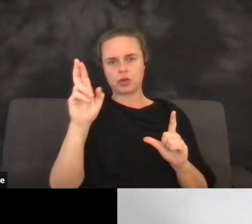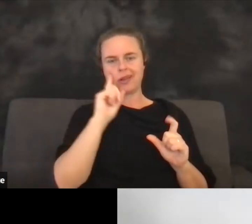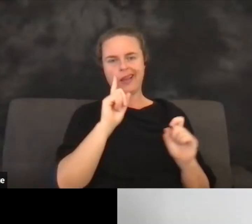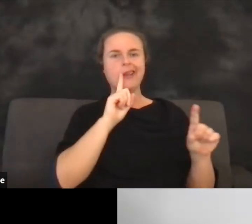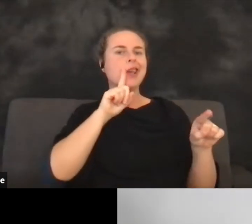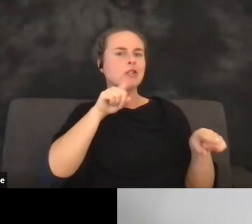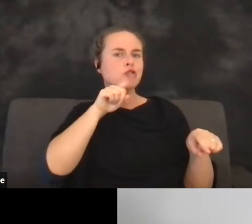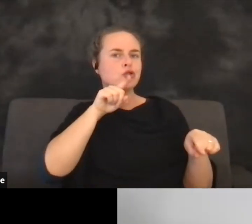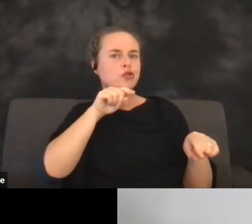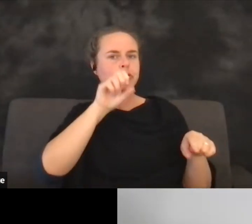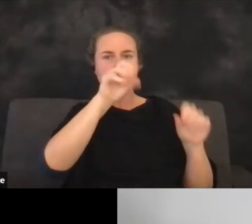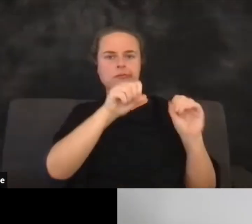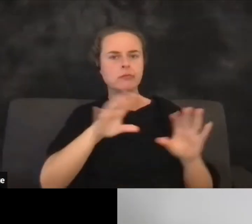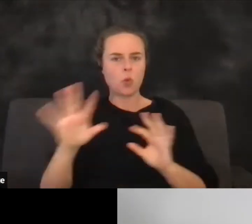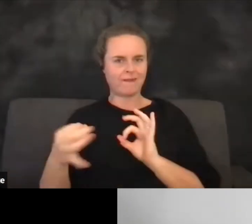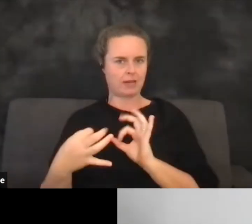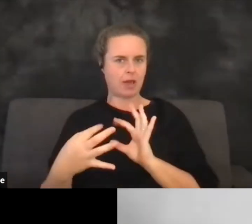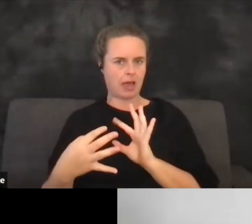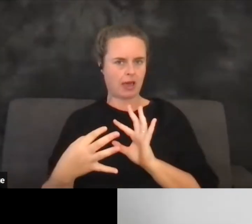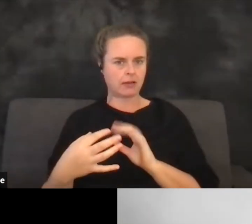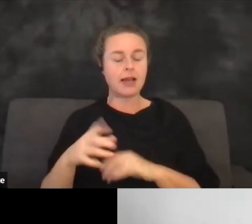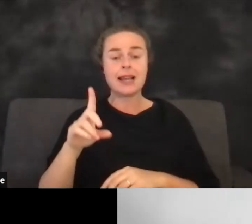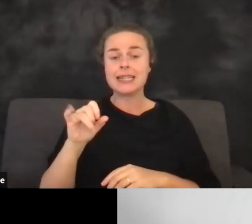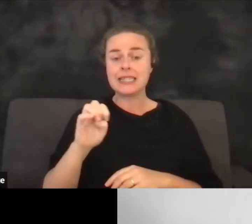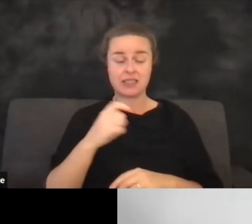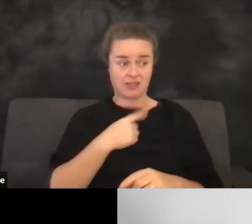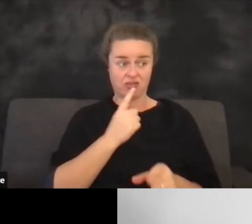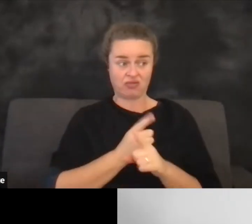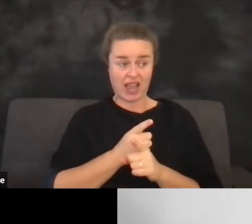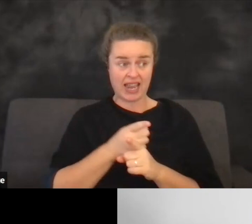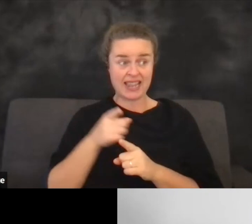kind of summary note from today. Yeah. Yep.